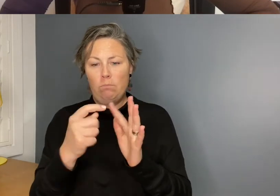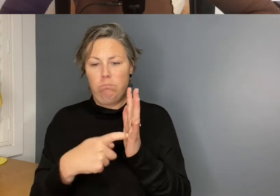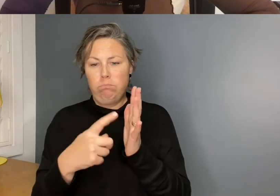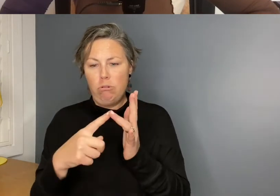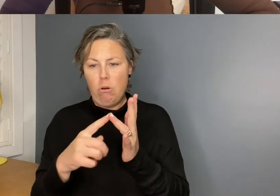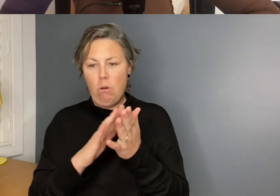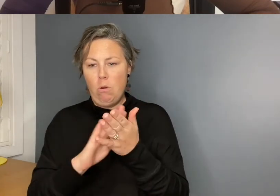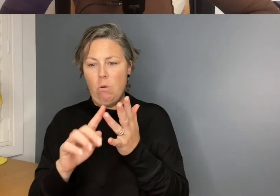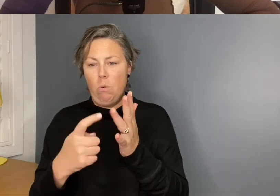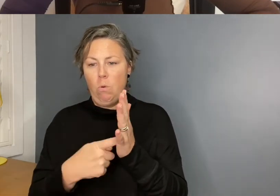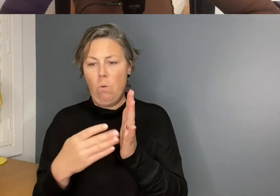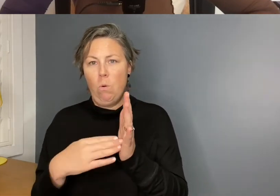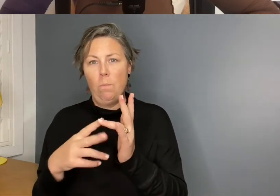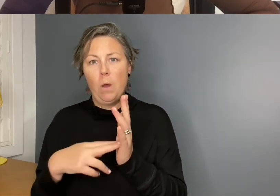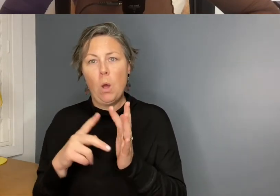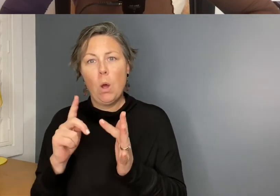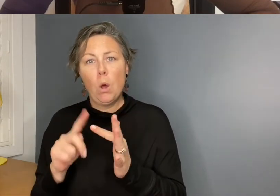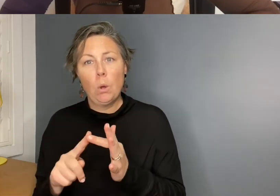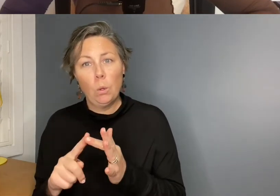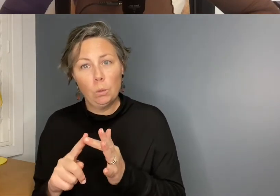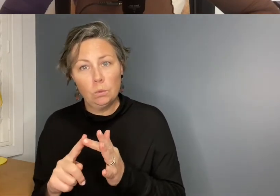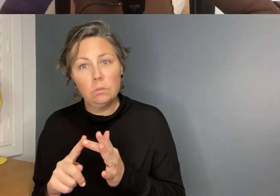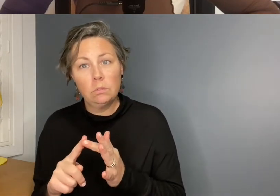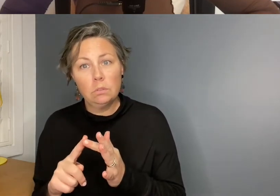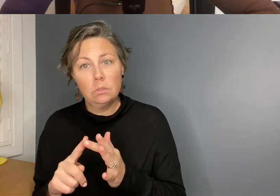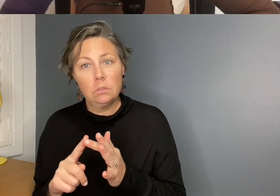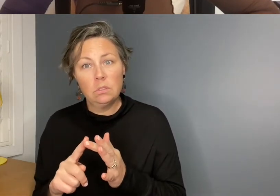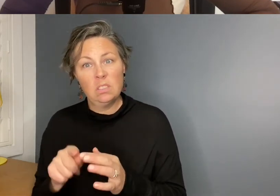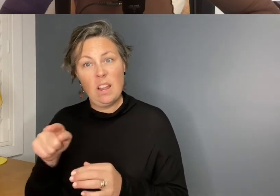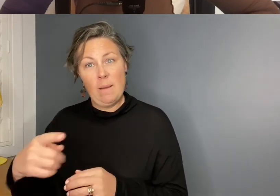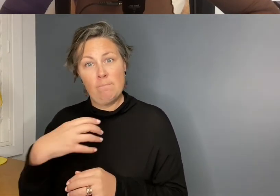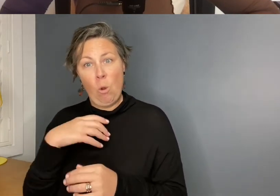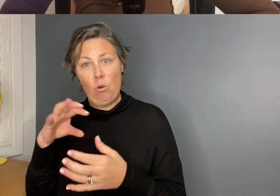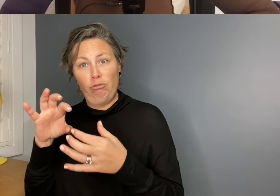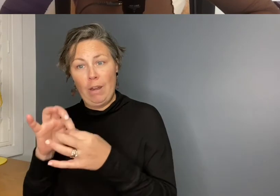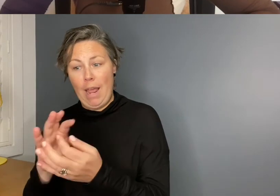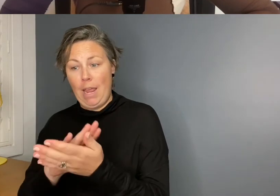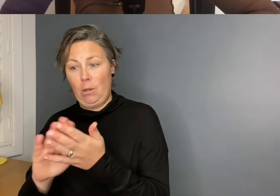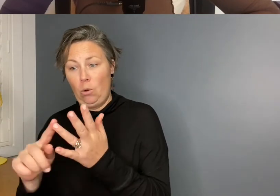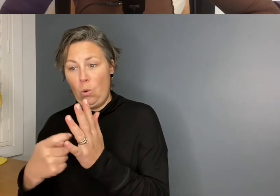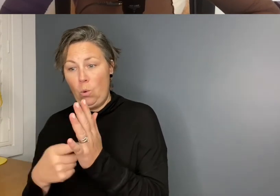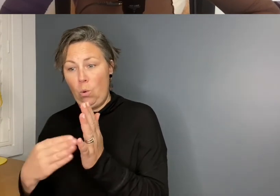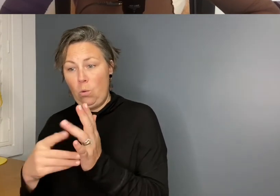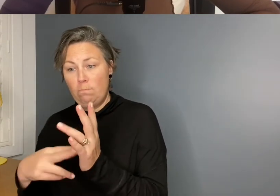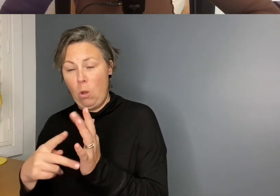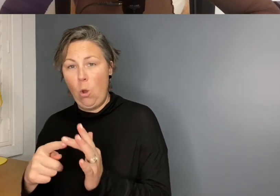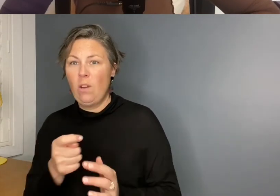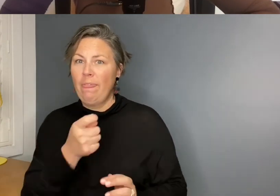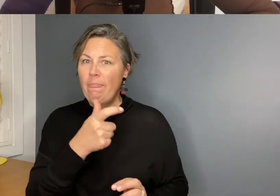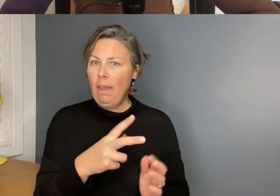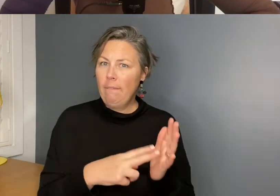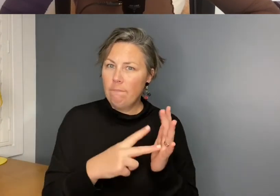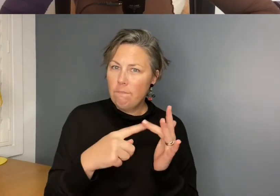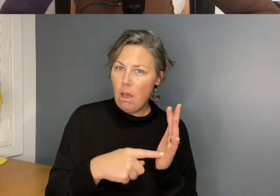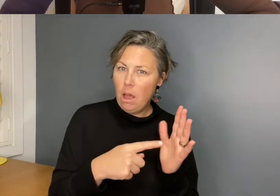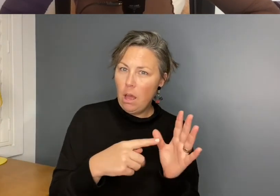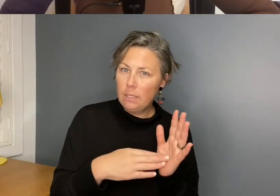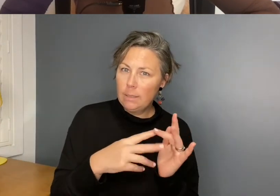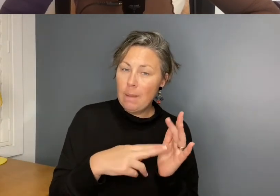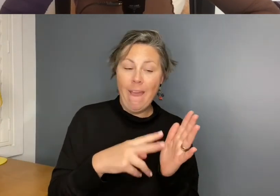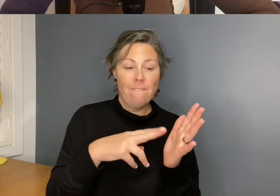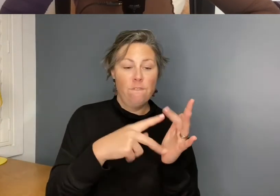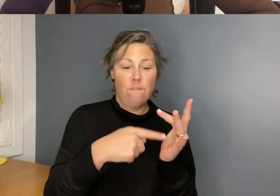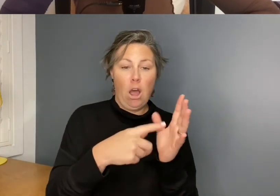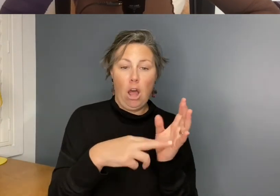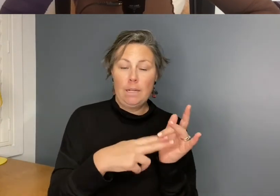the substances produced by our endocrine glands, hormones, than it does with vitamins, these substances that come exclusively from our diet. And that's